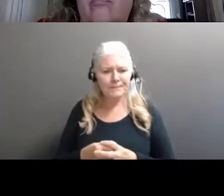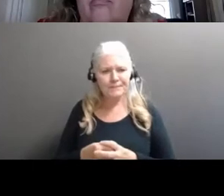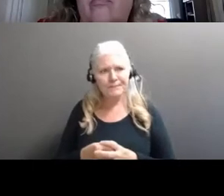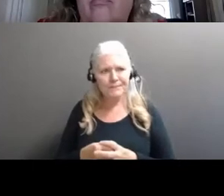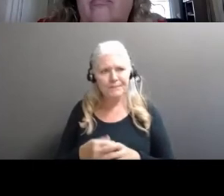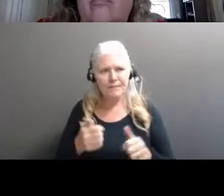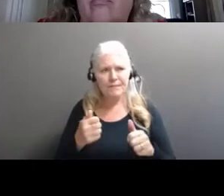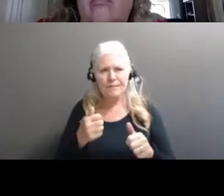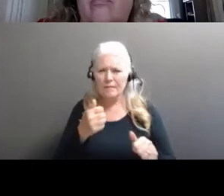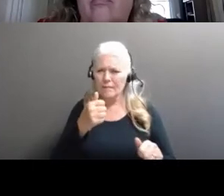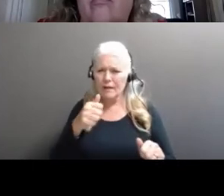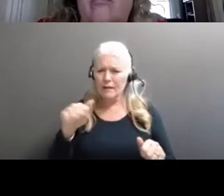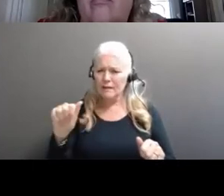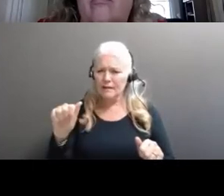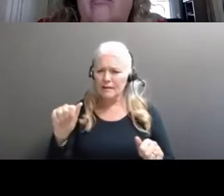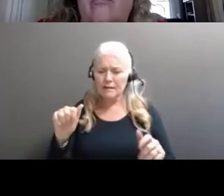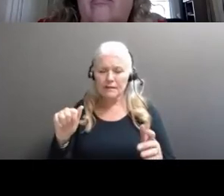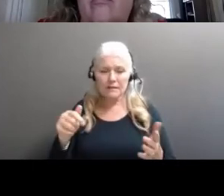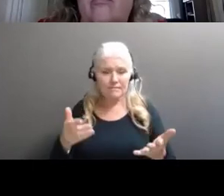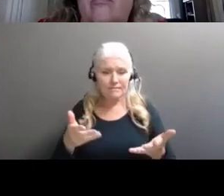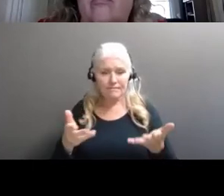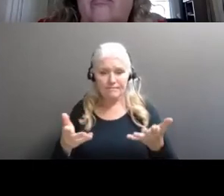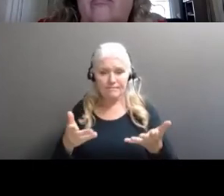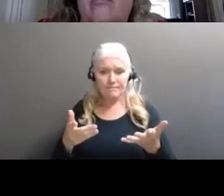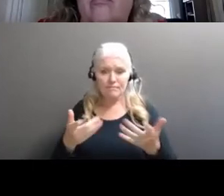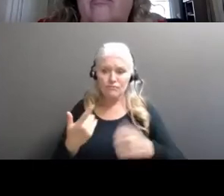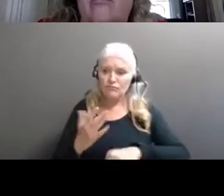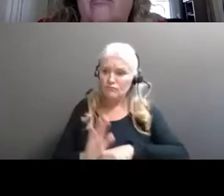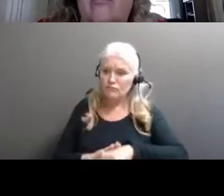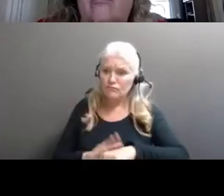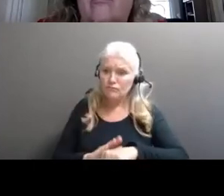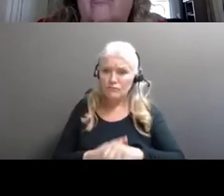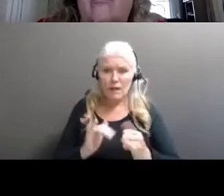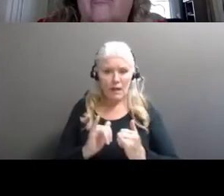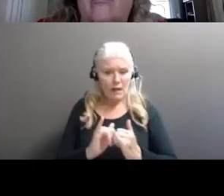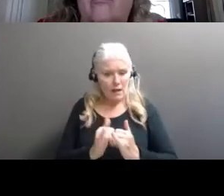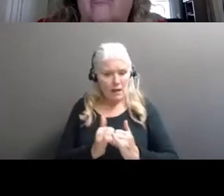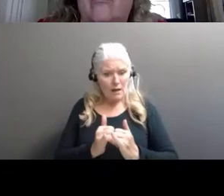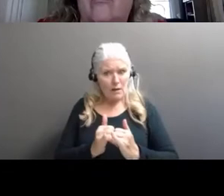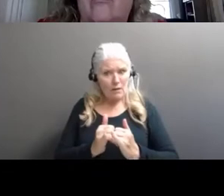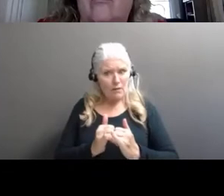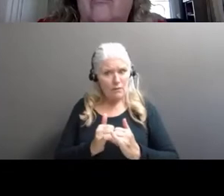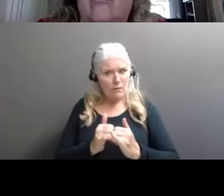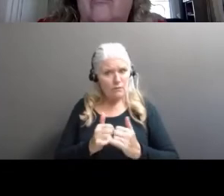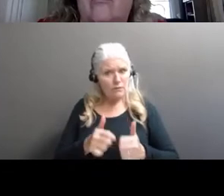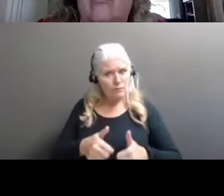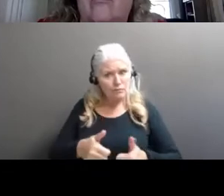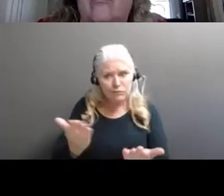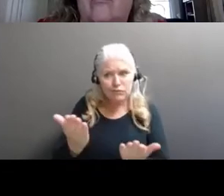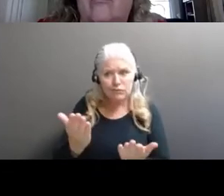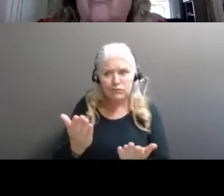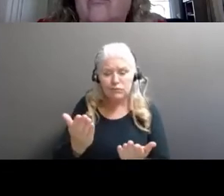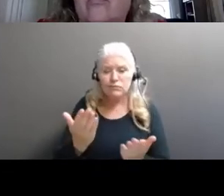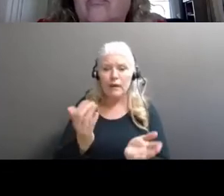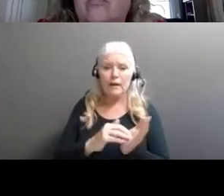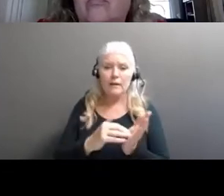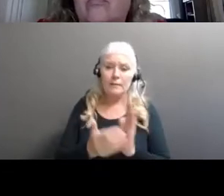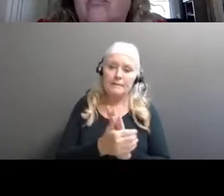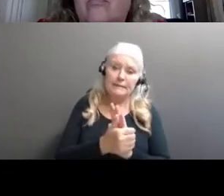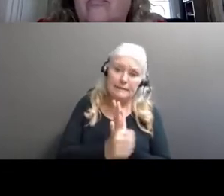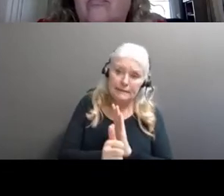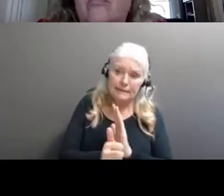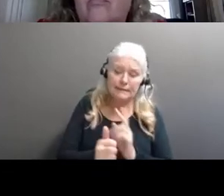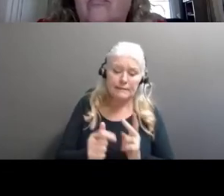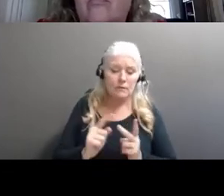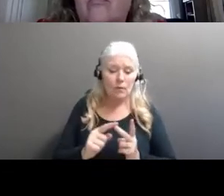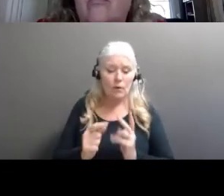anything to be said about how you make that happen? Once again, matters of skills and competencies, or as well as best